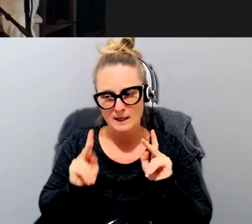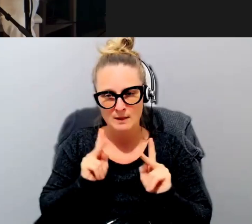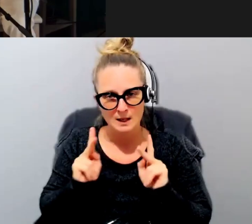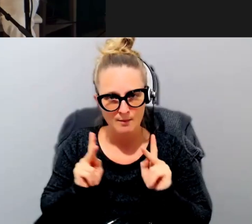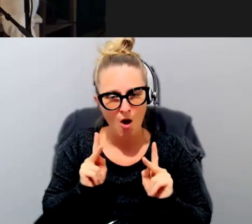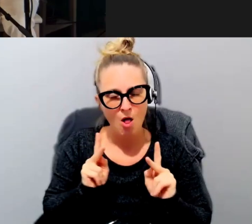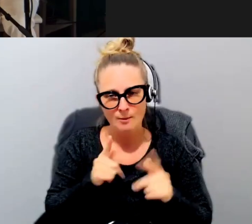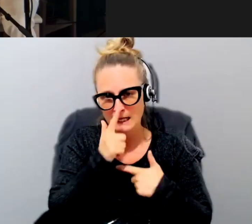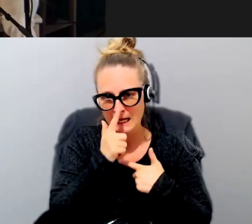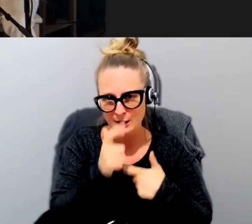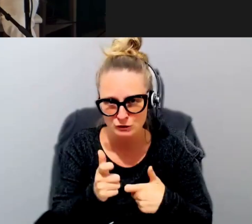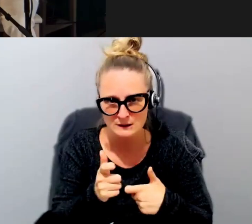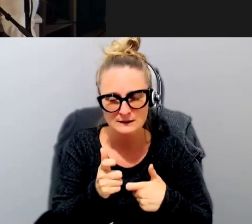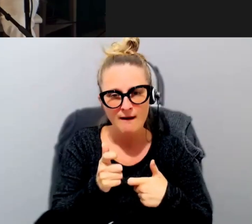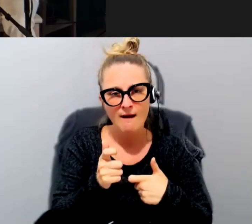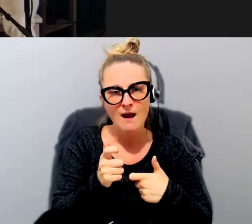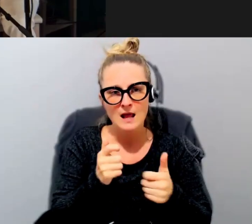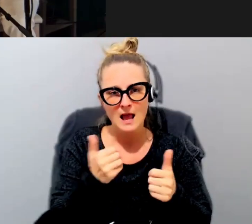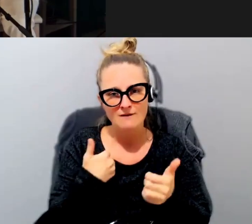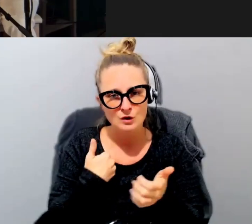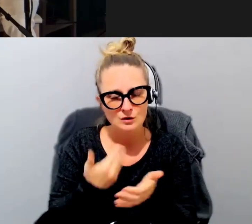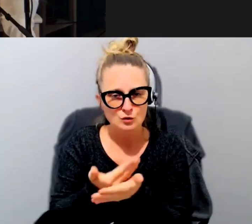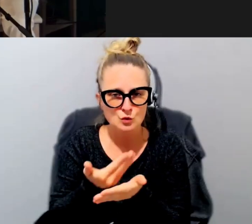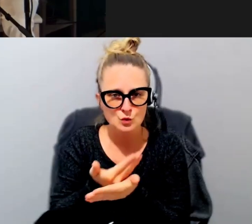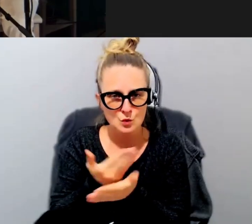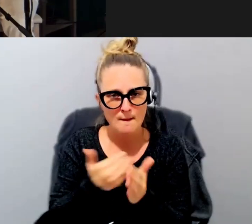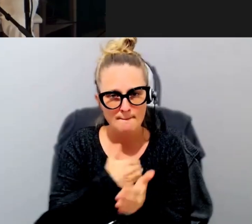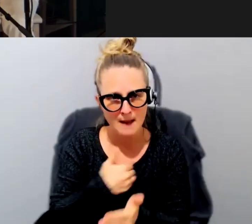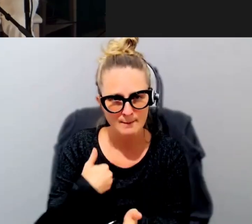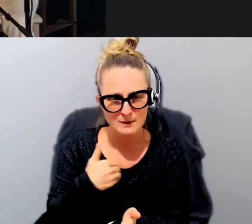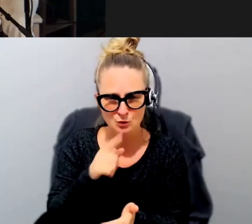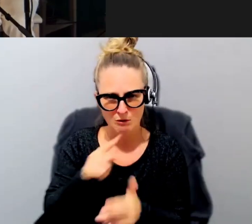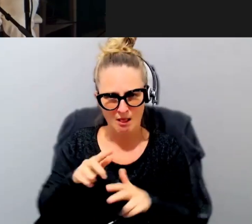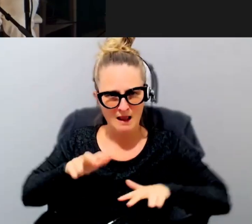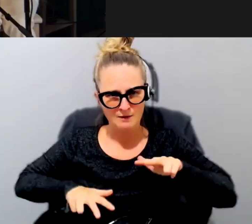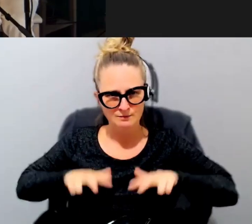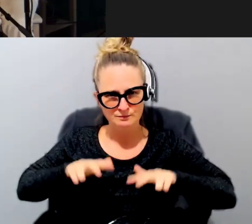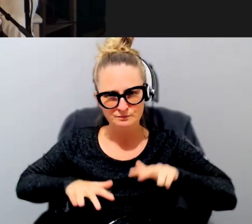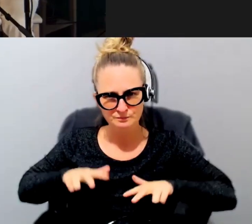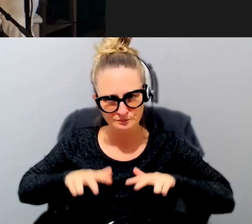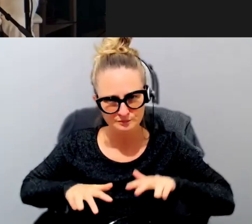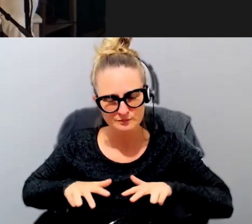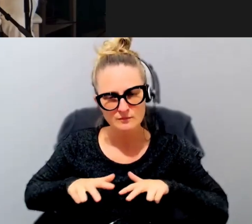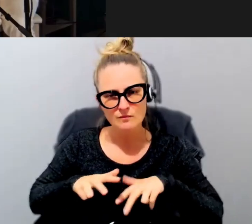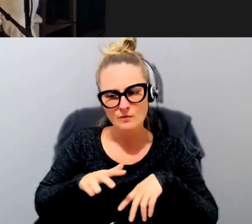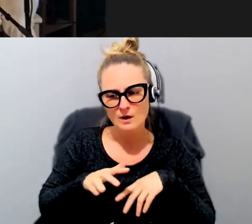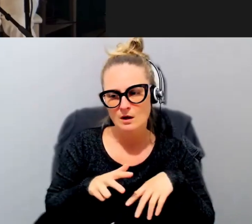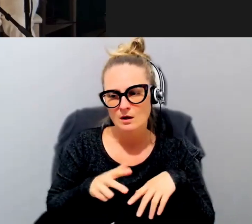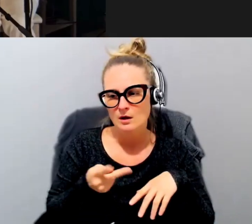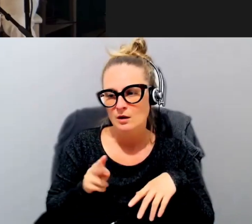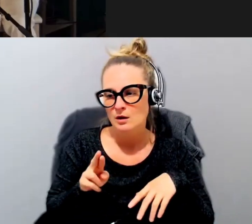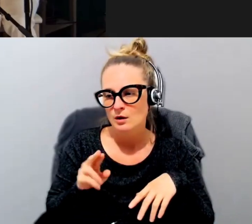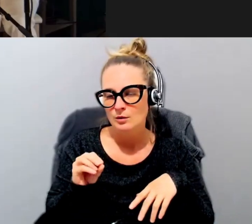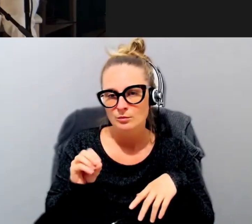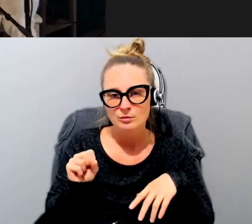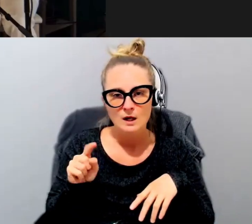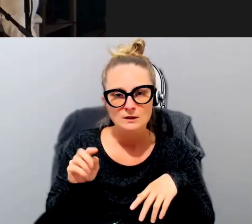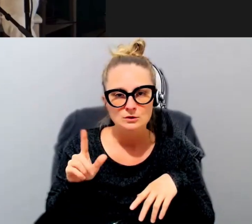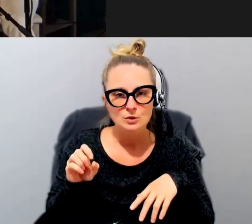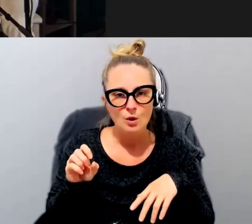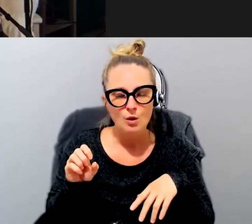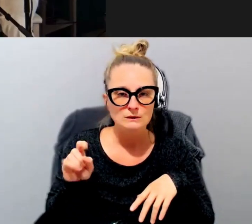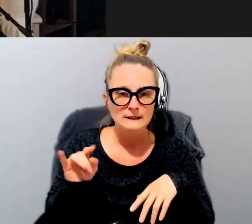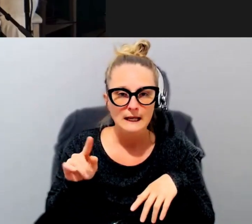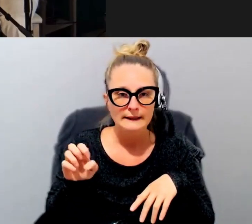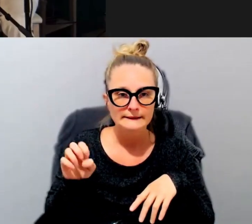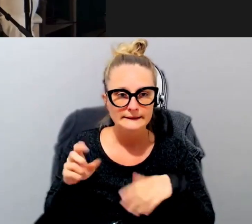in, we'll have new members, but we still feel very awkward about proselytizing. So I'm wondering if that's awkward for